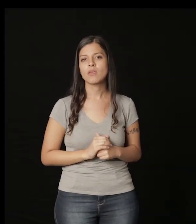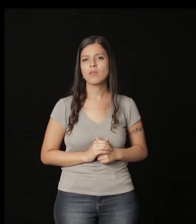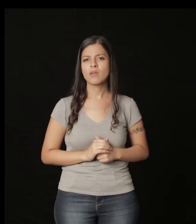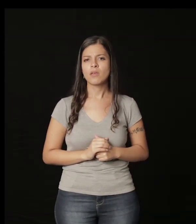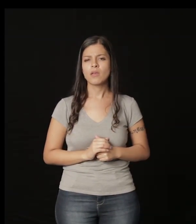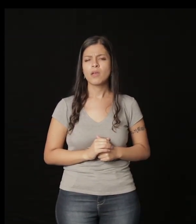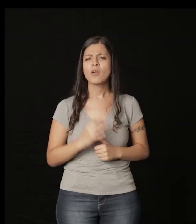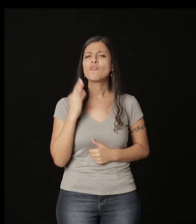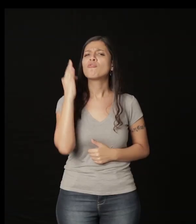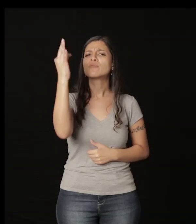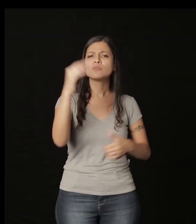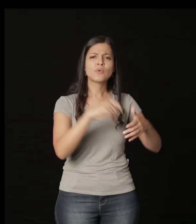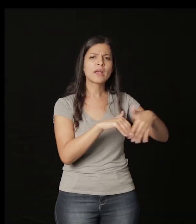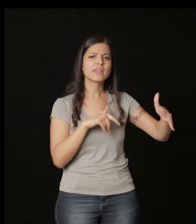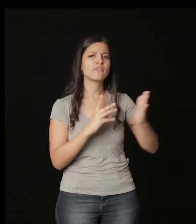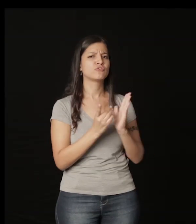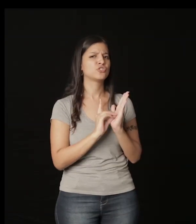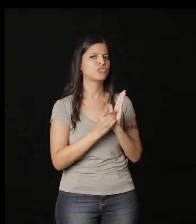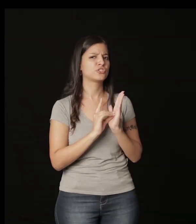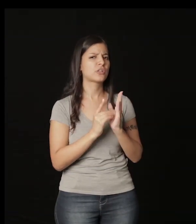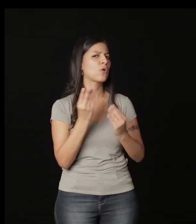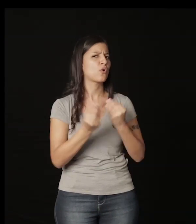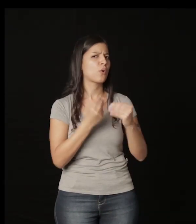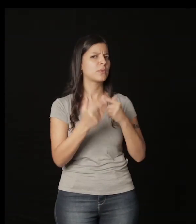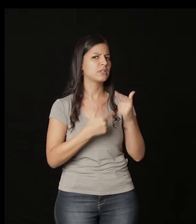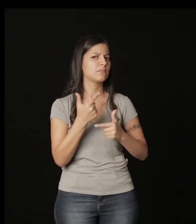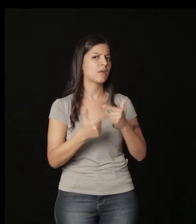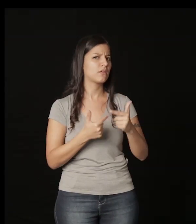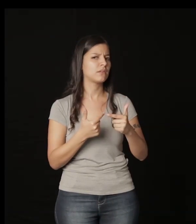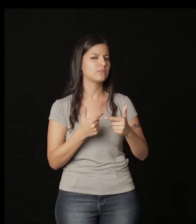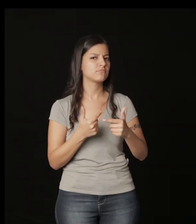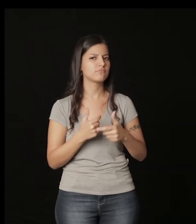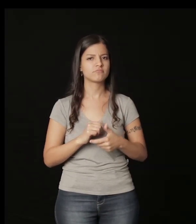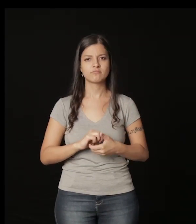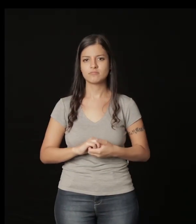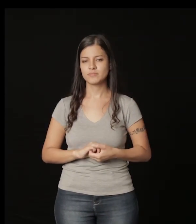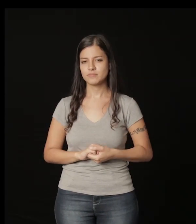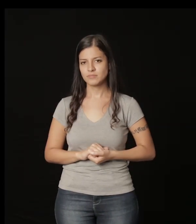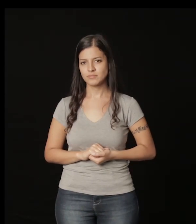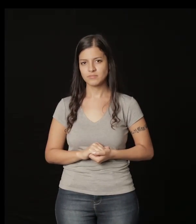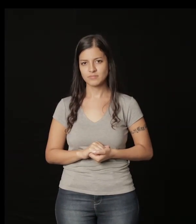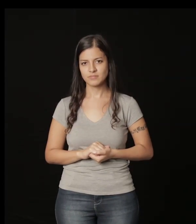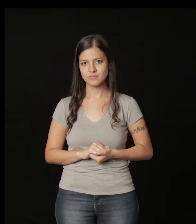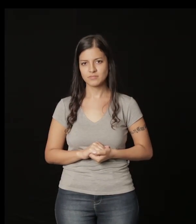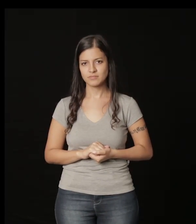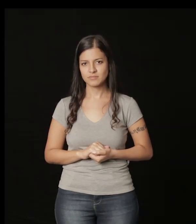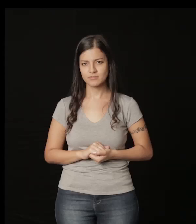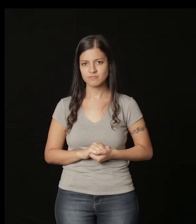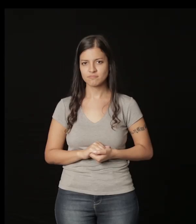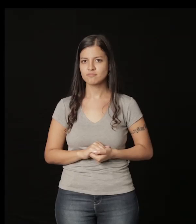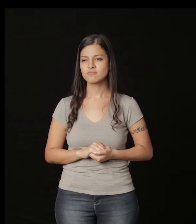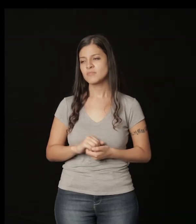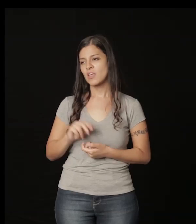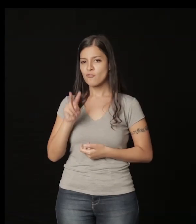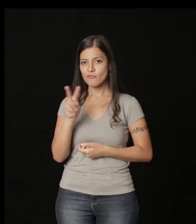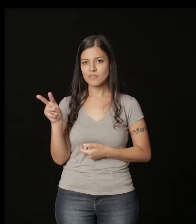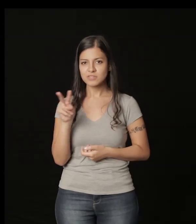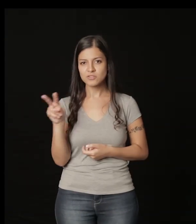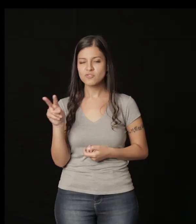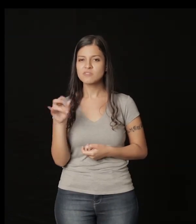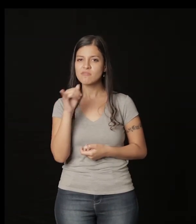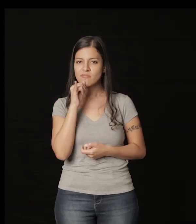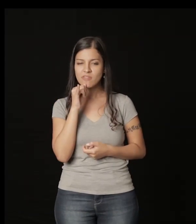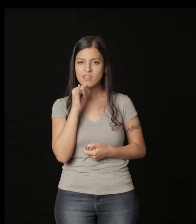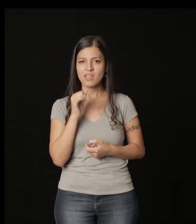o trabalho do futuro arquivo digital? Quer dizer, vocês daqui a, sei lá, olhando toda